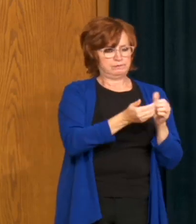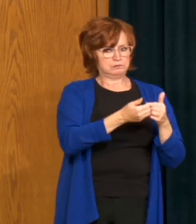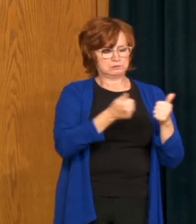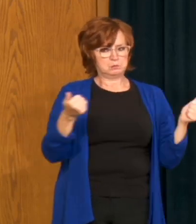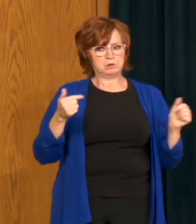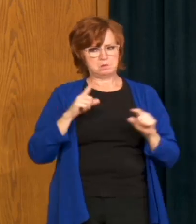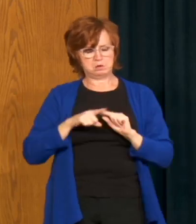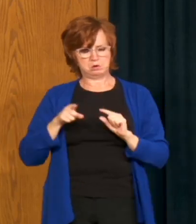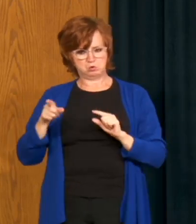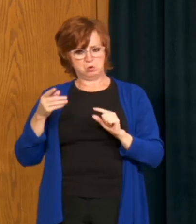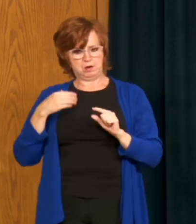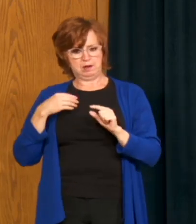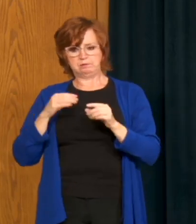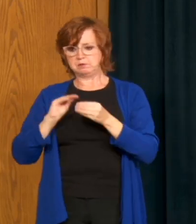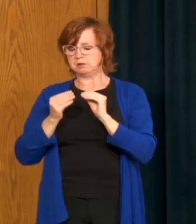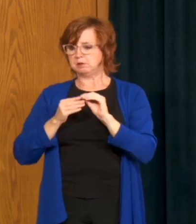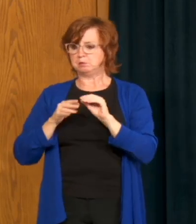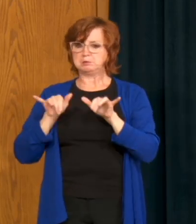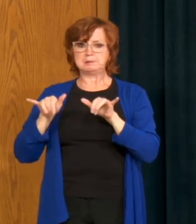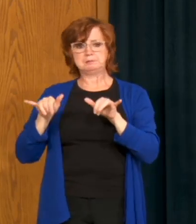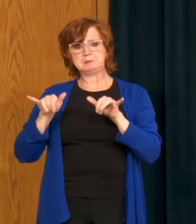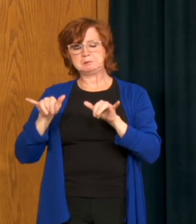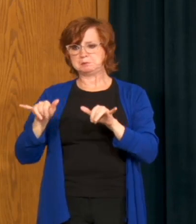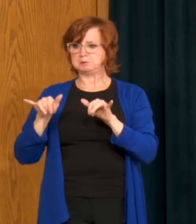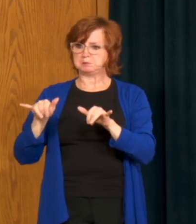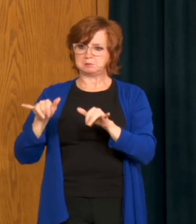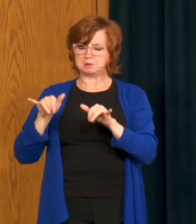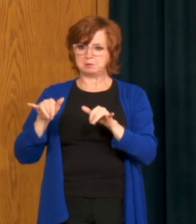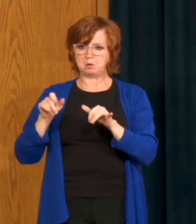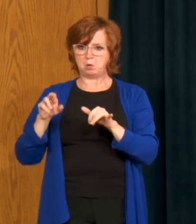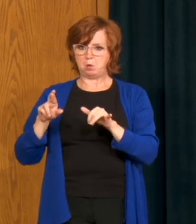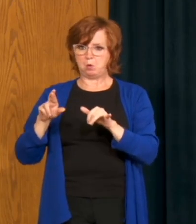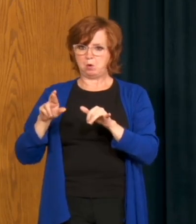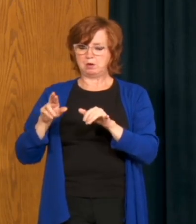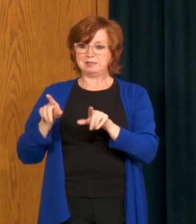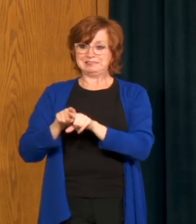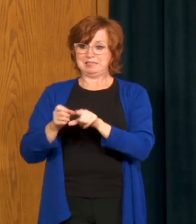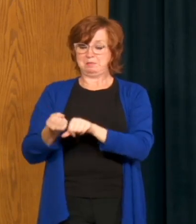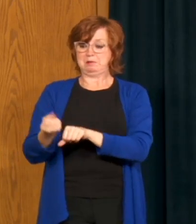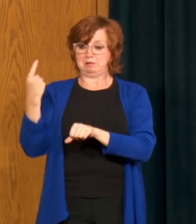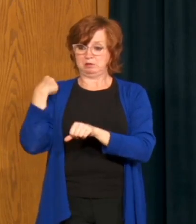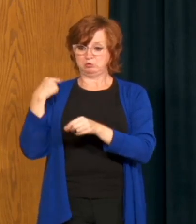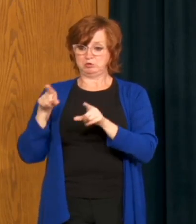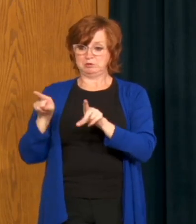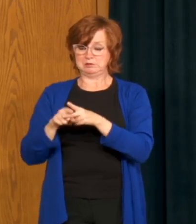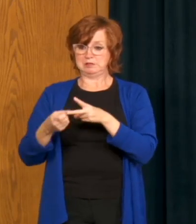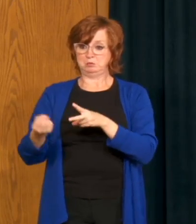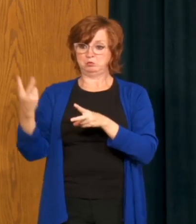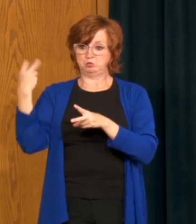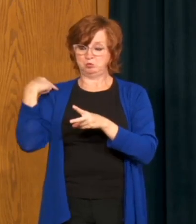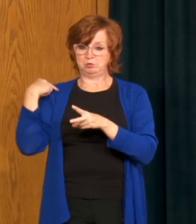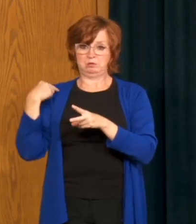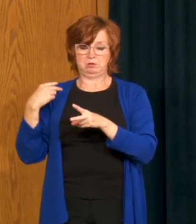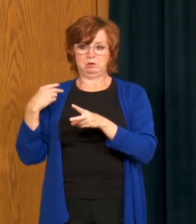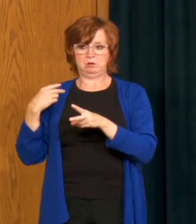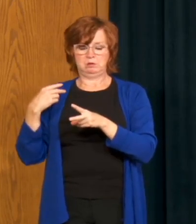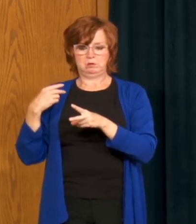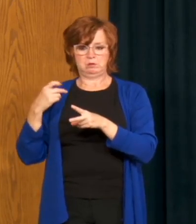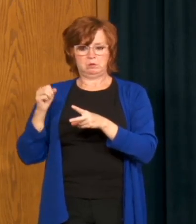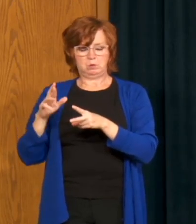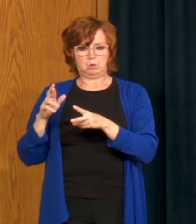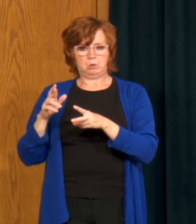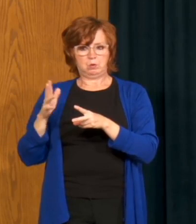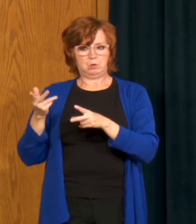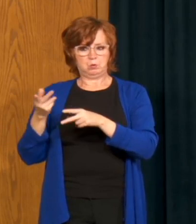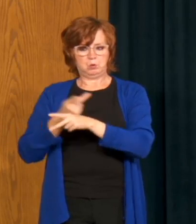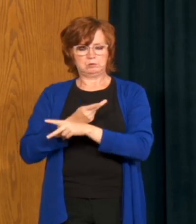of course, concern when health systems were paused was that people, even if they were having chest pain, were not seeking urgent health care.